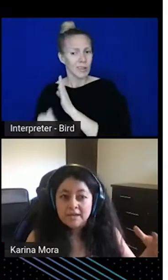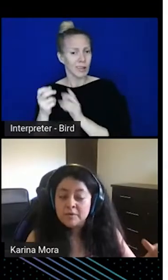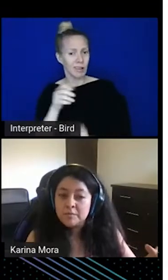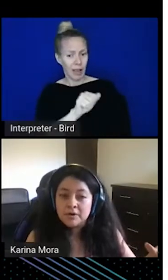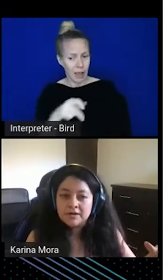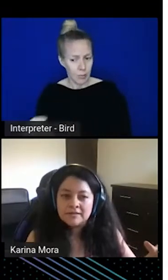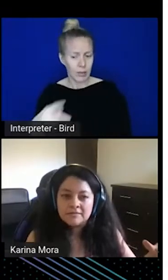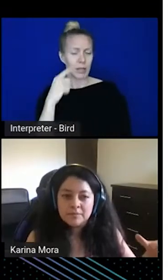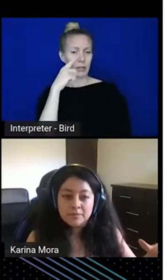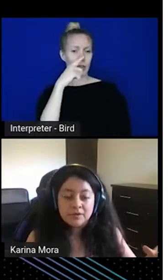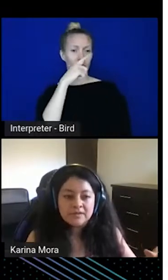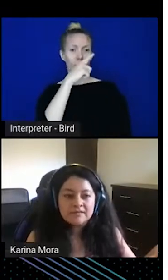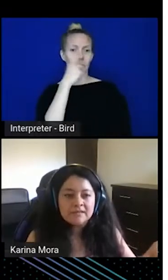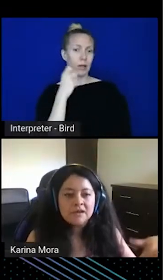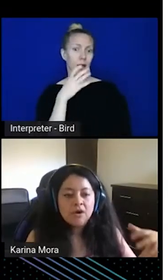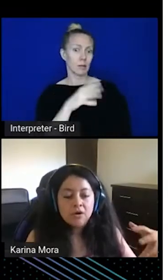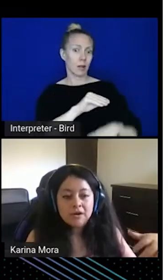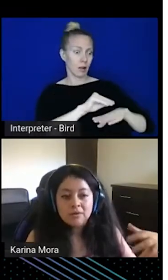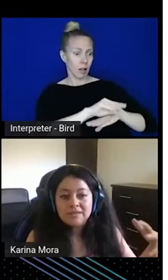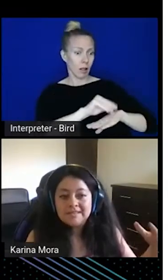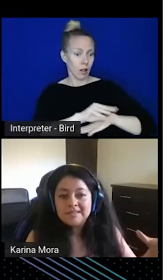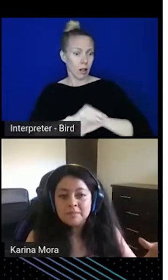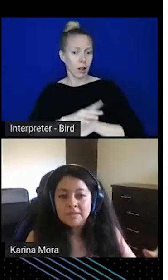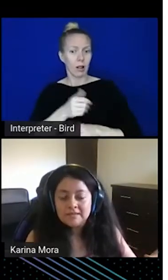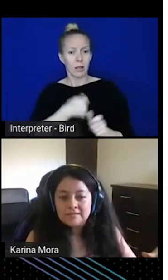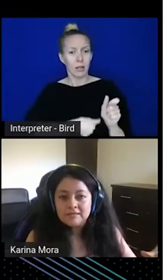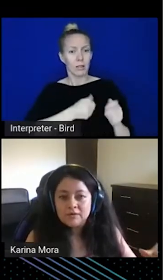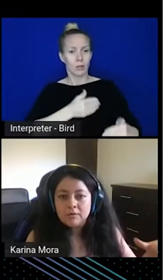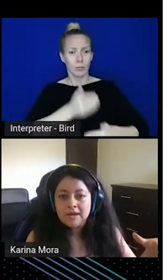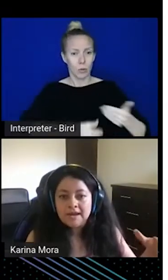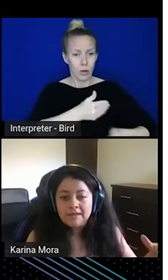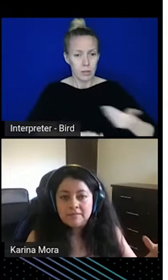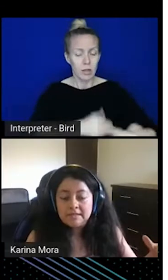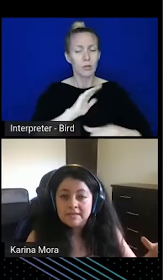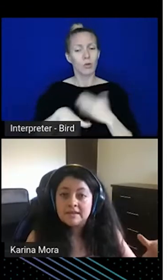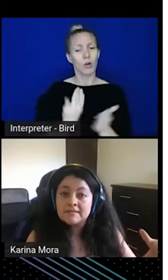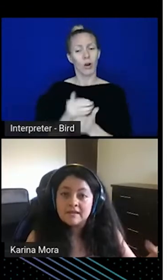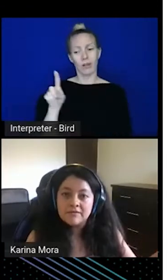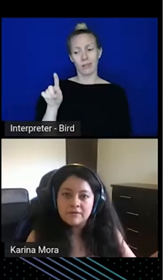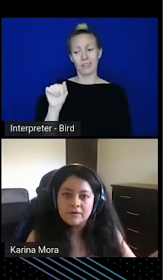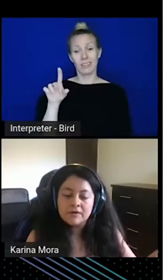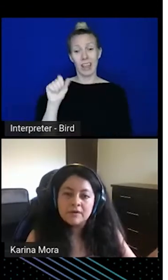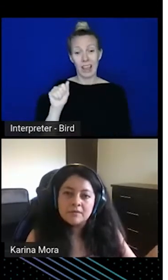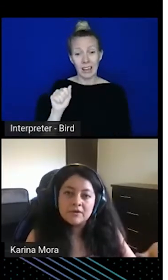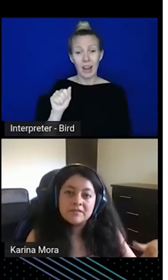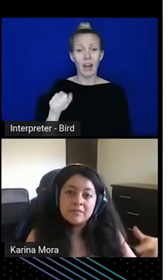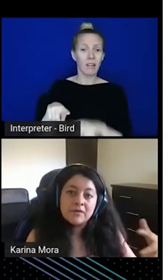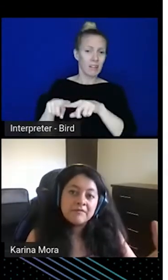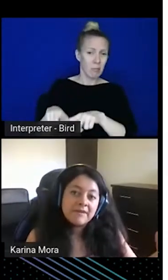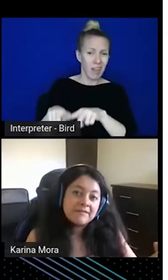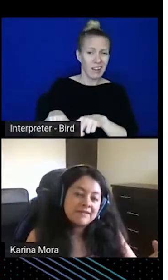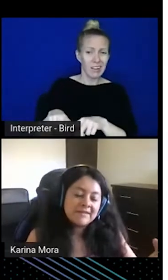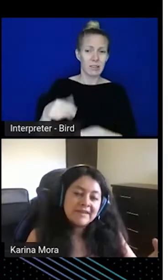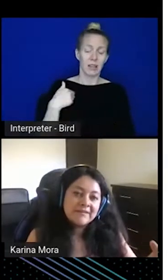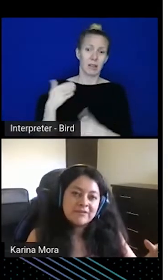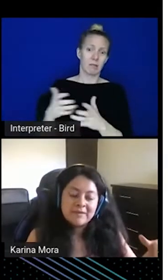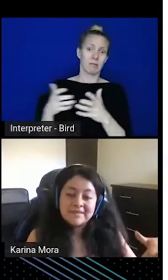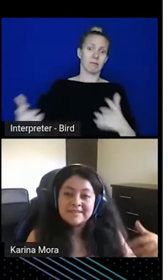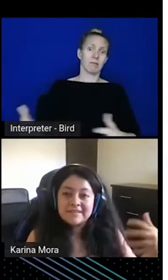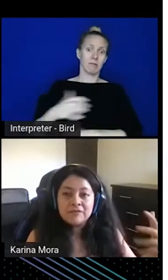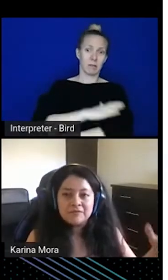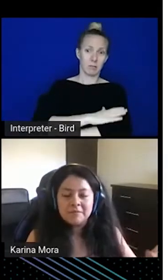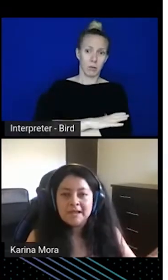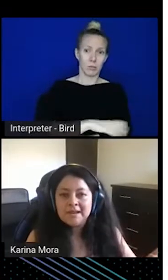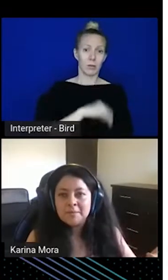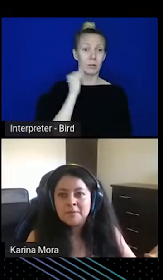replication of a heavy process, or outdated dependencies require a heavy maintenance effort. Because if you are facing this, or if